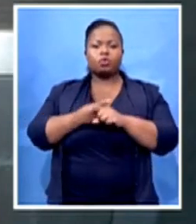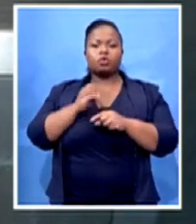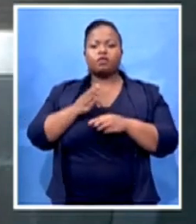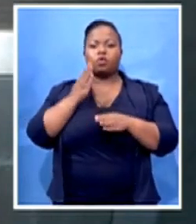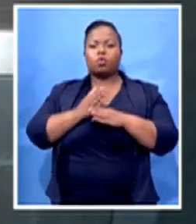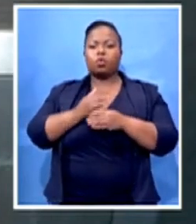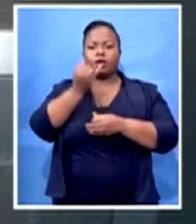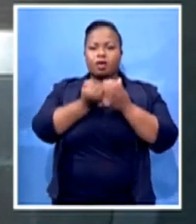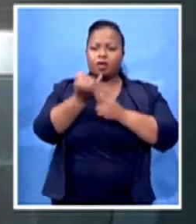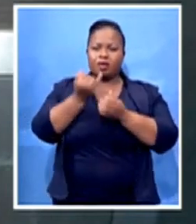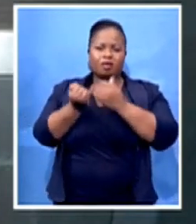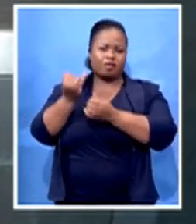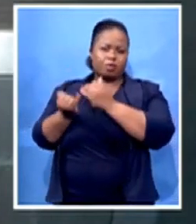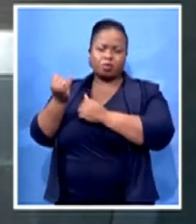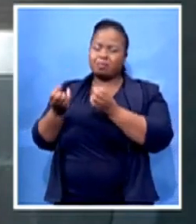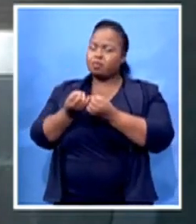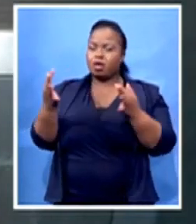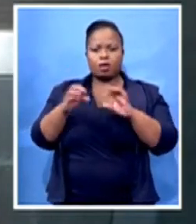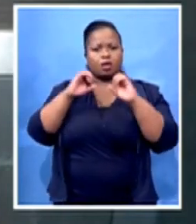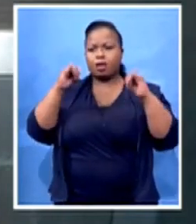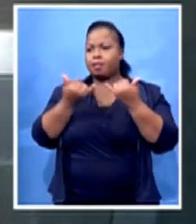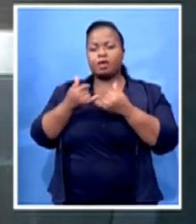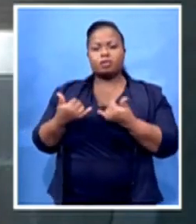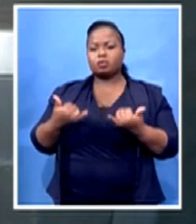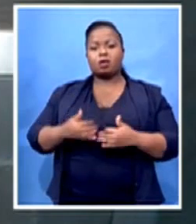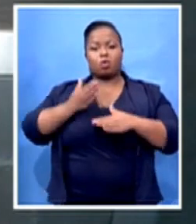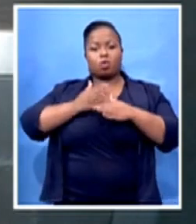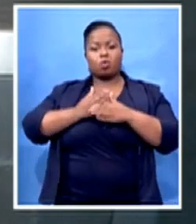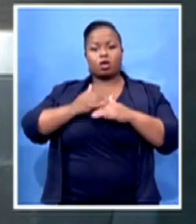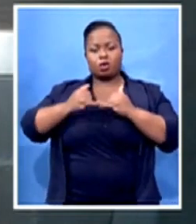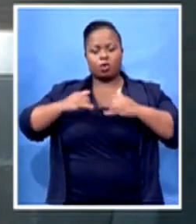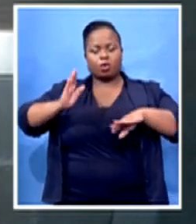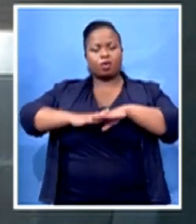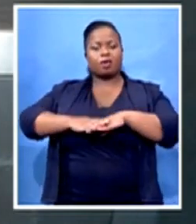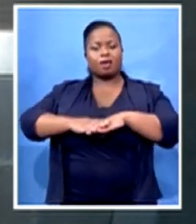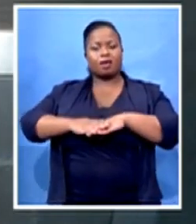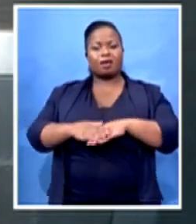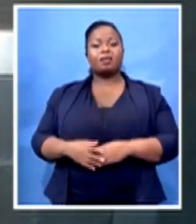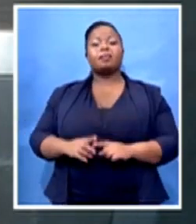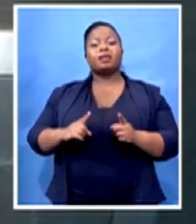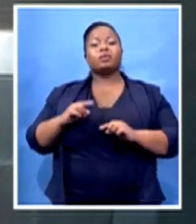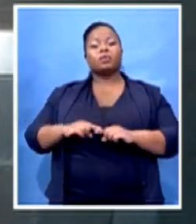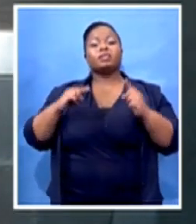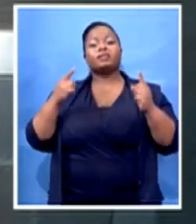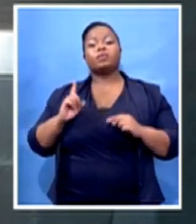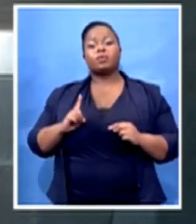that have done that. The key differences here is while you were working within your office